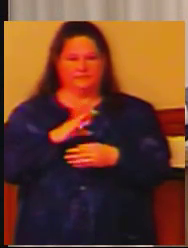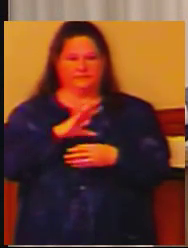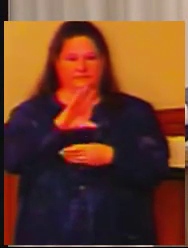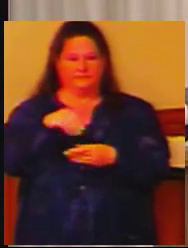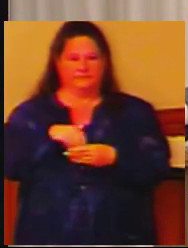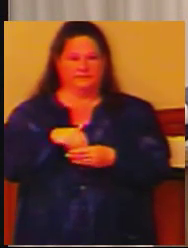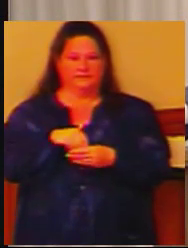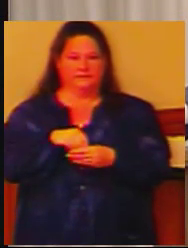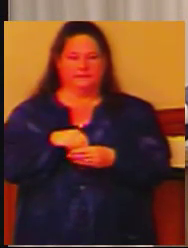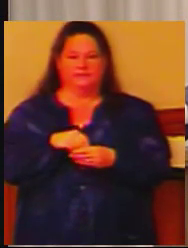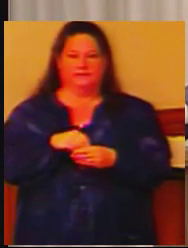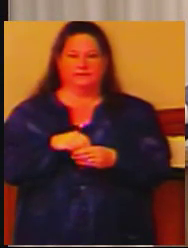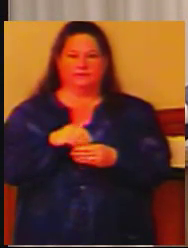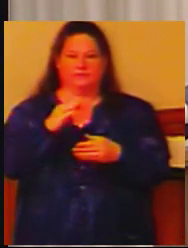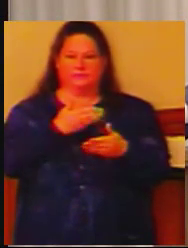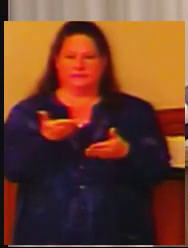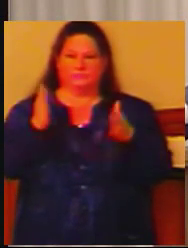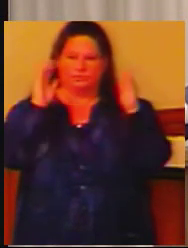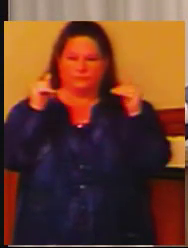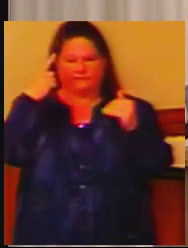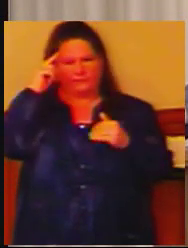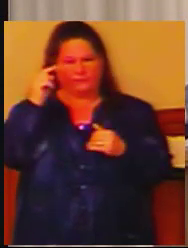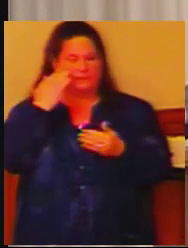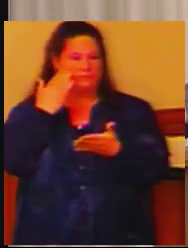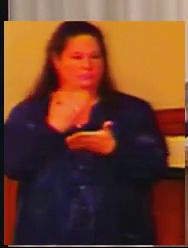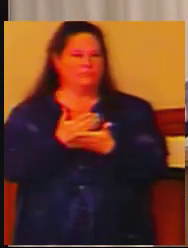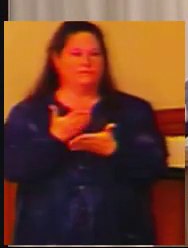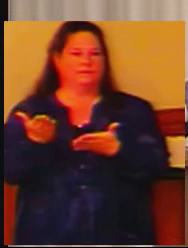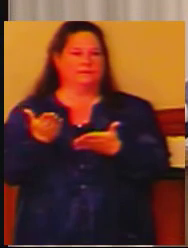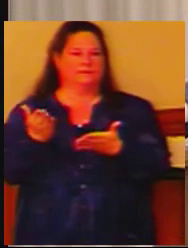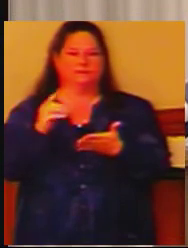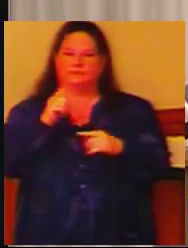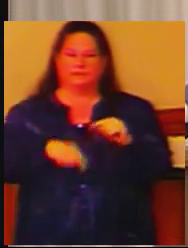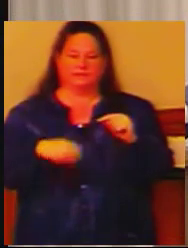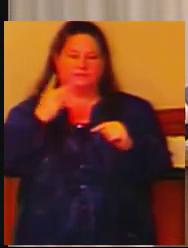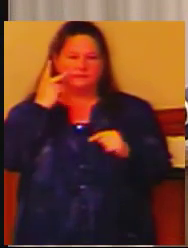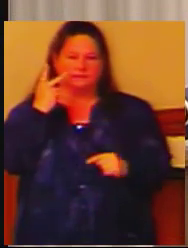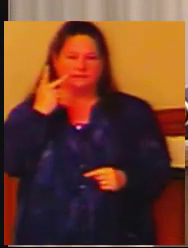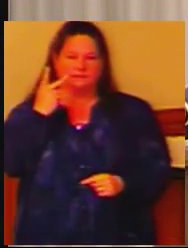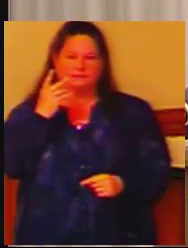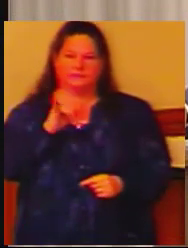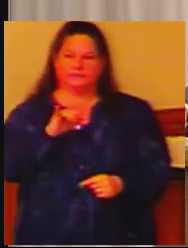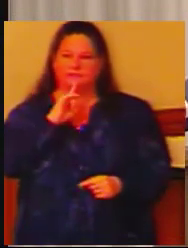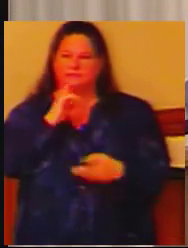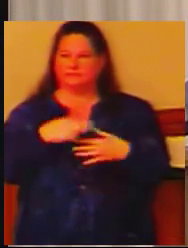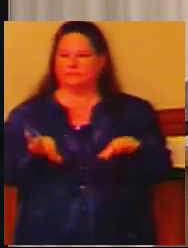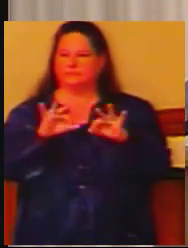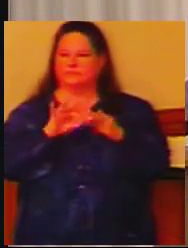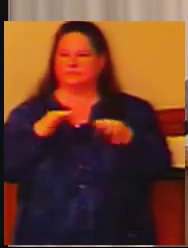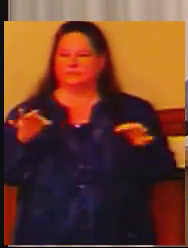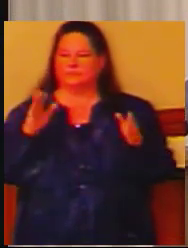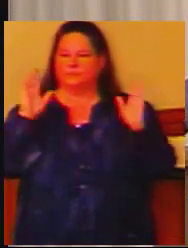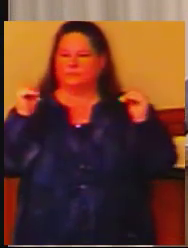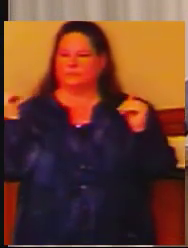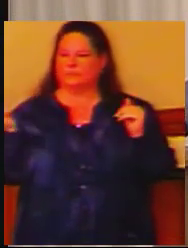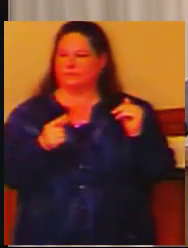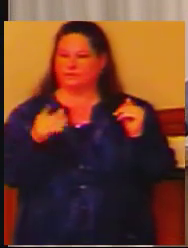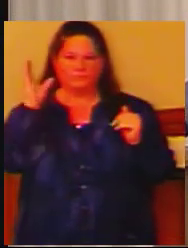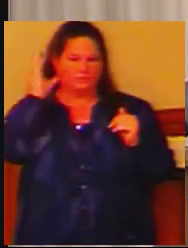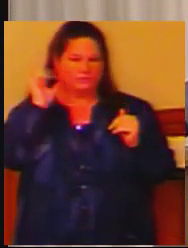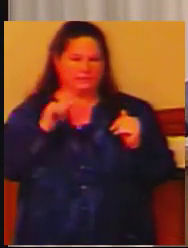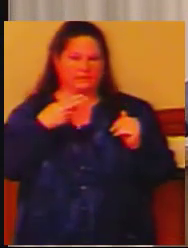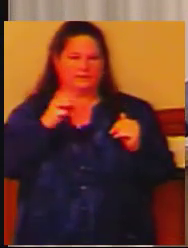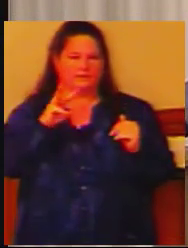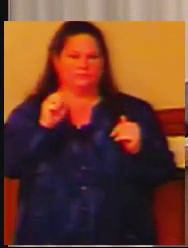for, and the evidence of things not seen. And that's an important statement. Hopefully everybody's heard that. And